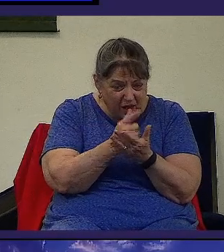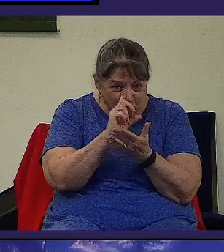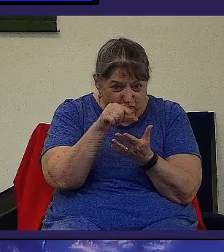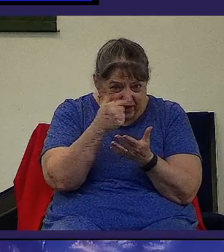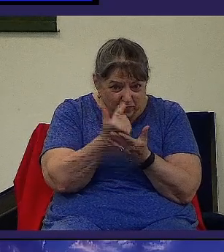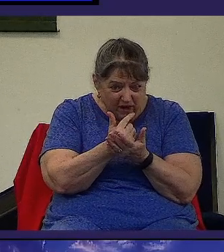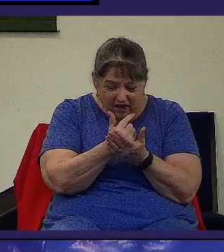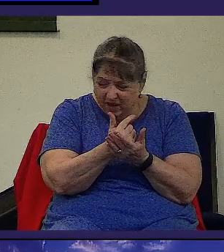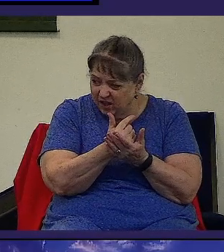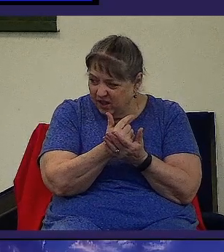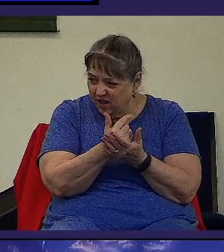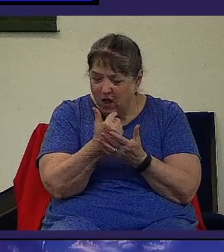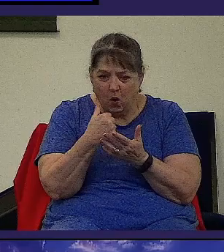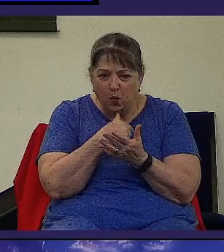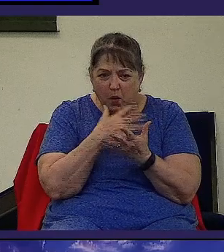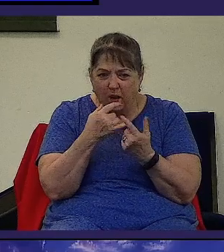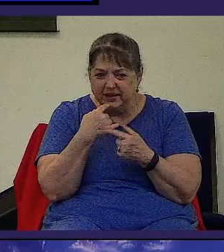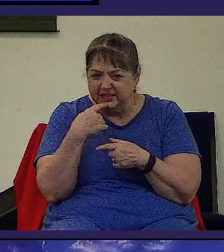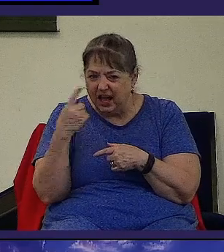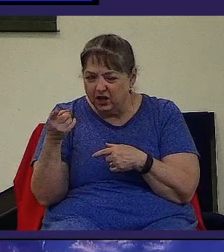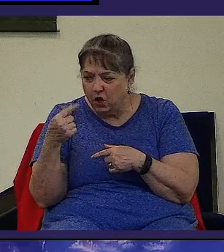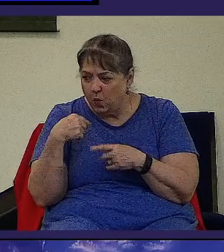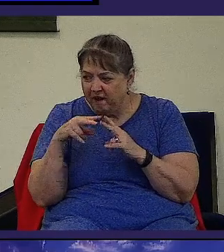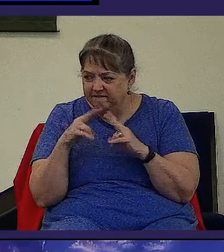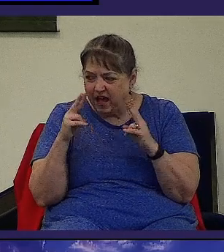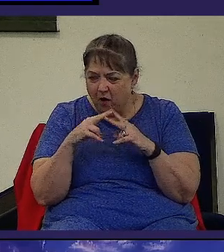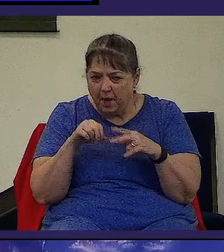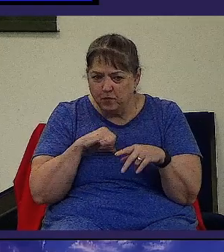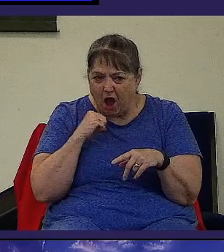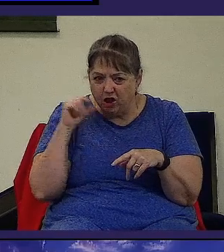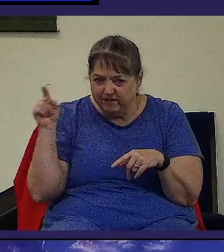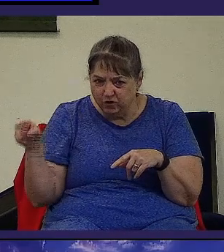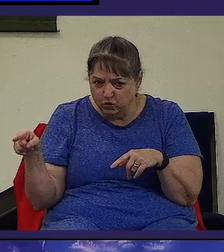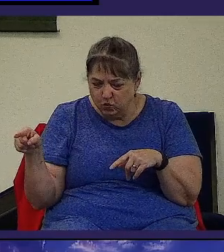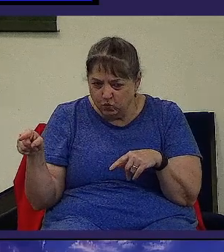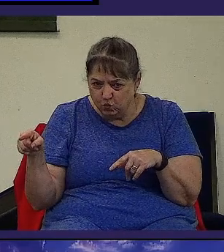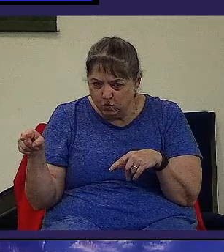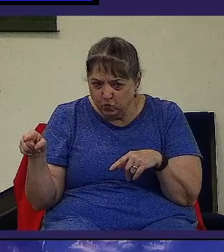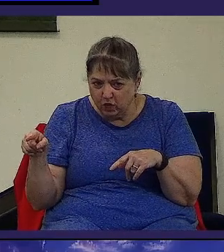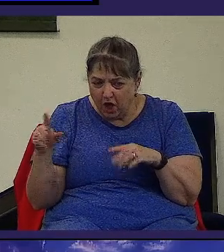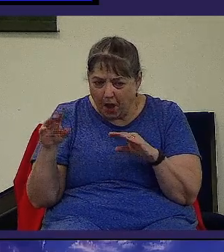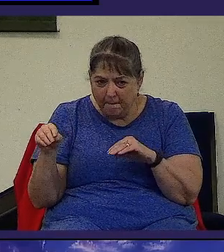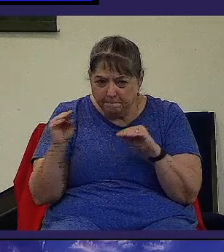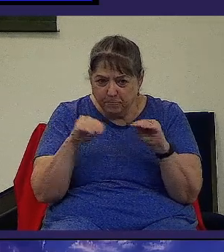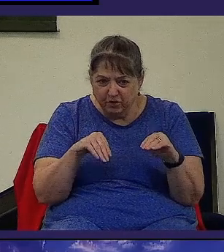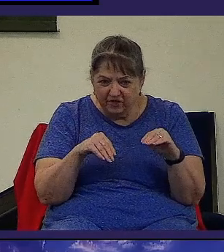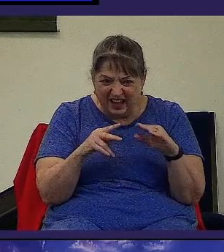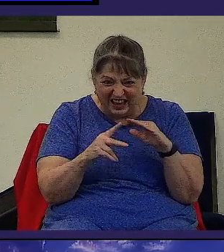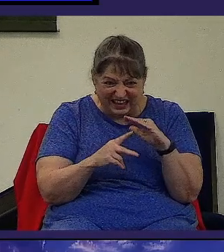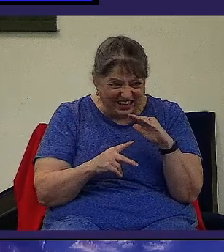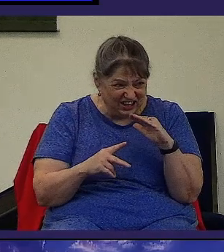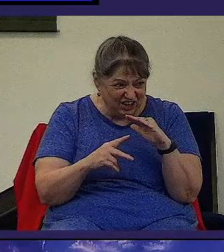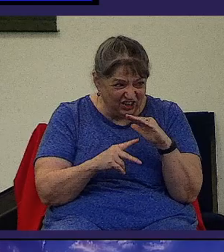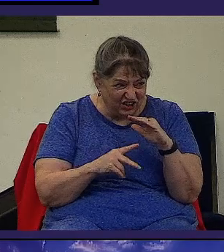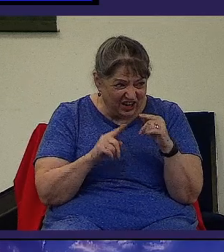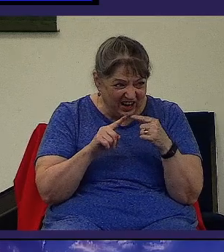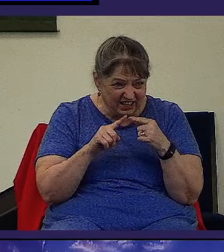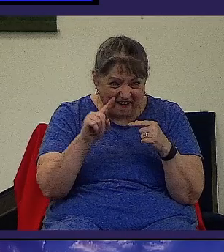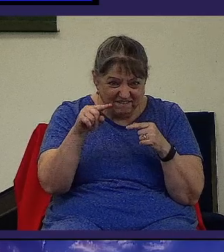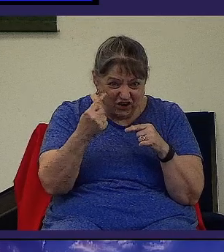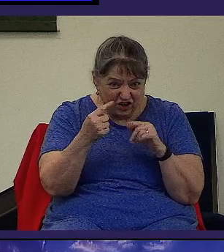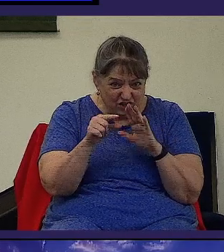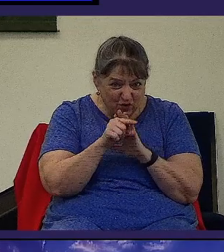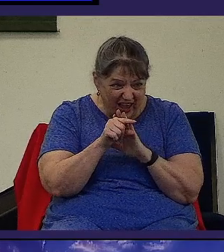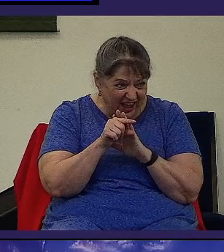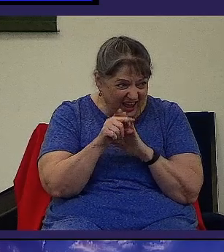i just wanted we wanted to say to you that we are so very very proud of you you're moving from kindergarten to first grade